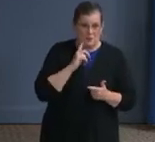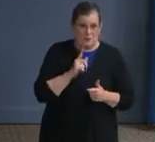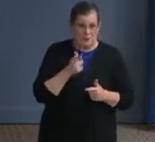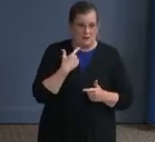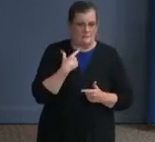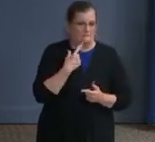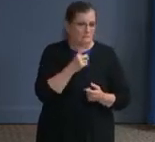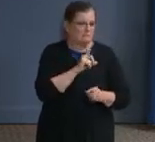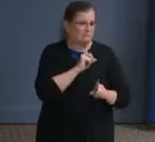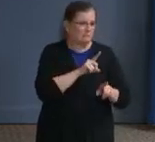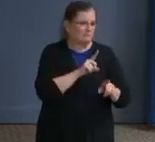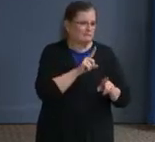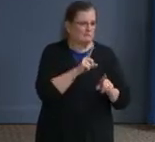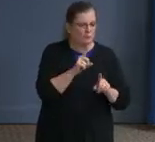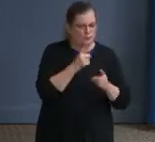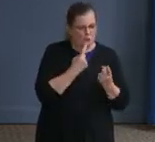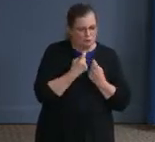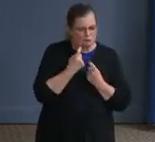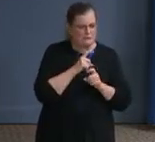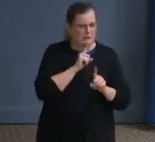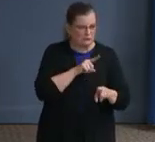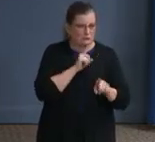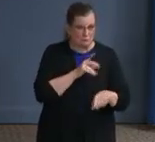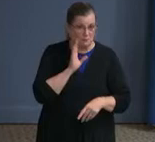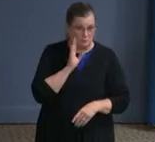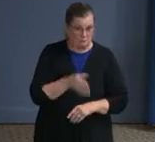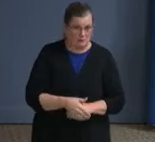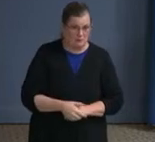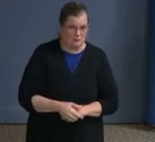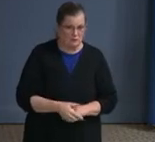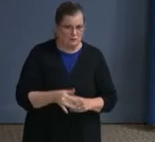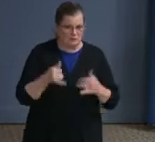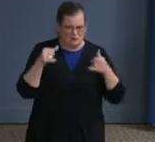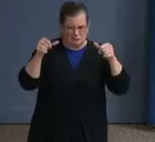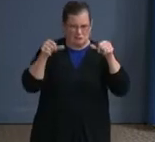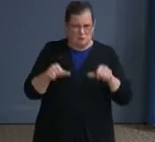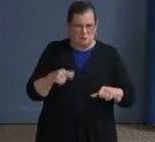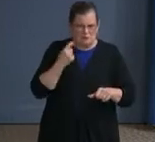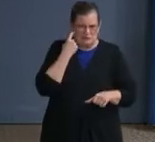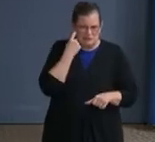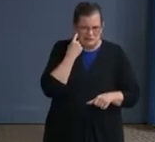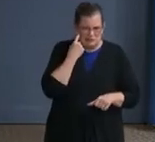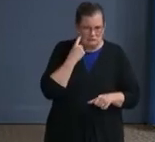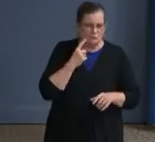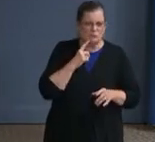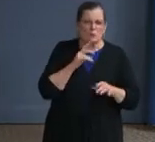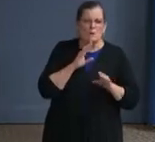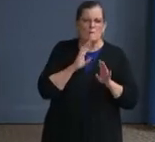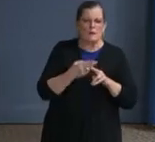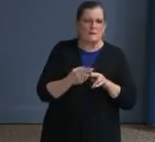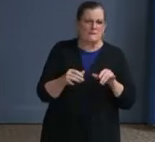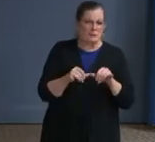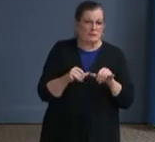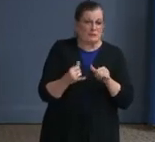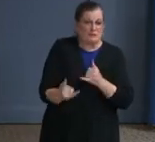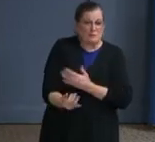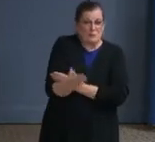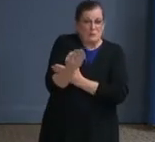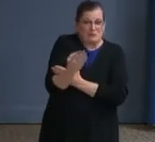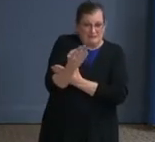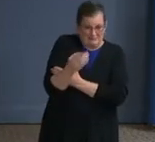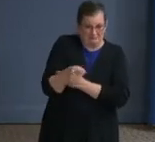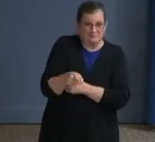questions. Let's post today's metrics. This morning on